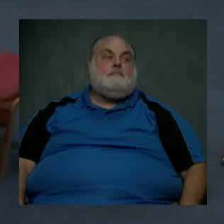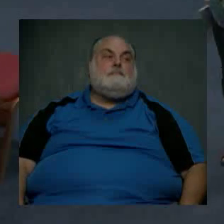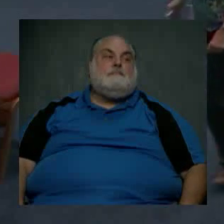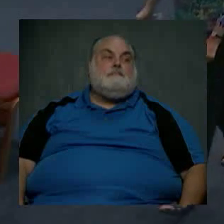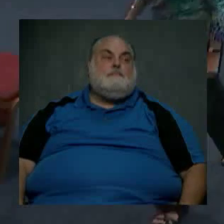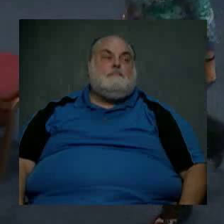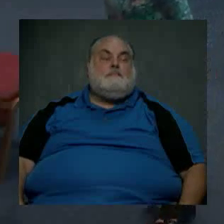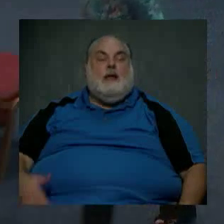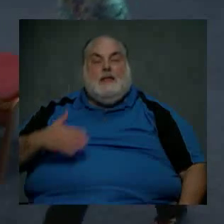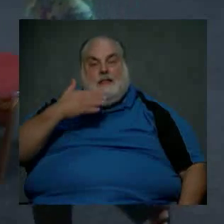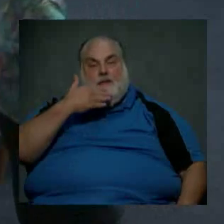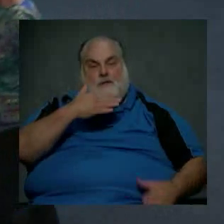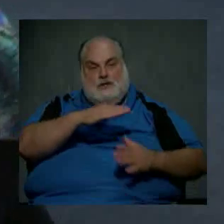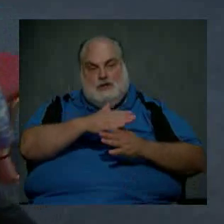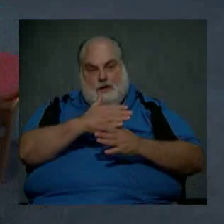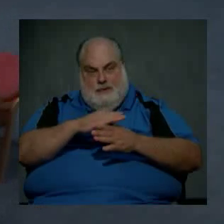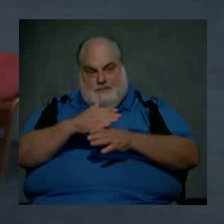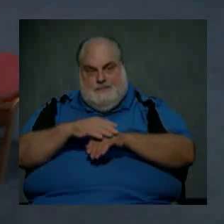sharing your comments with us.